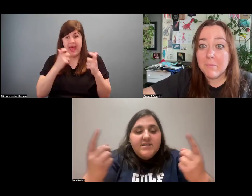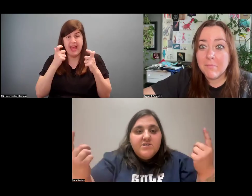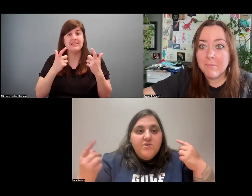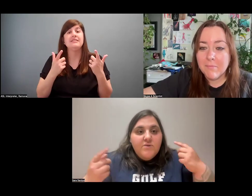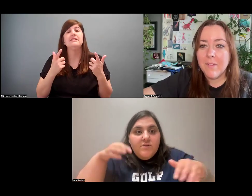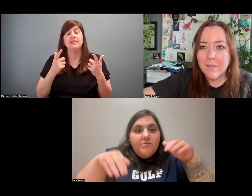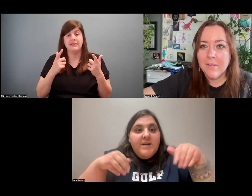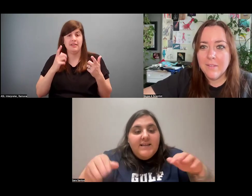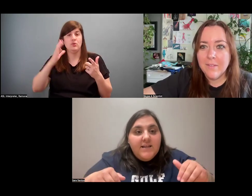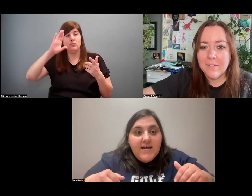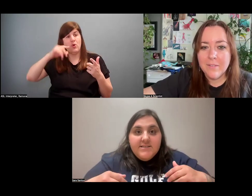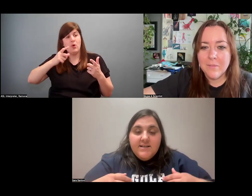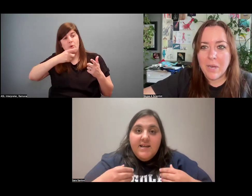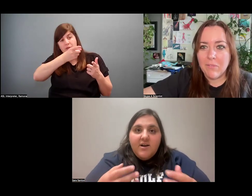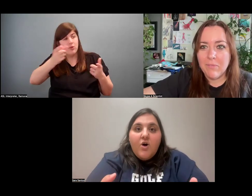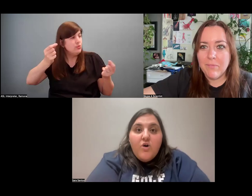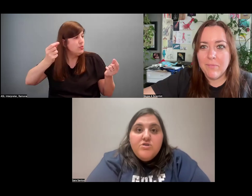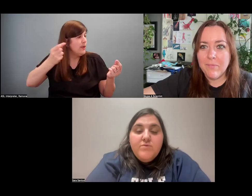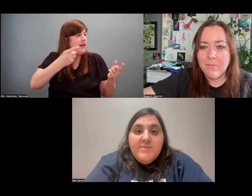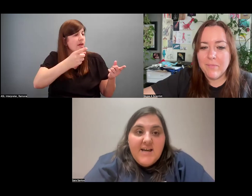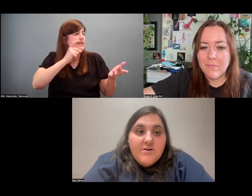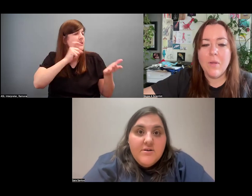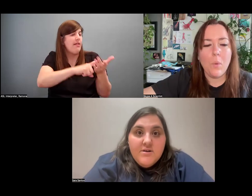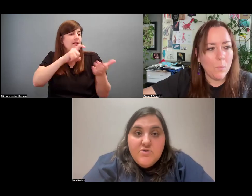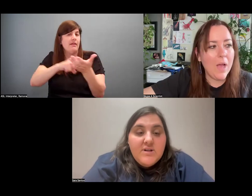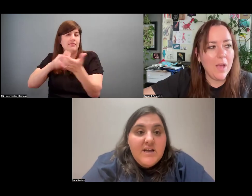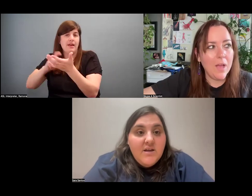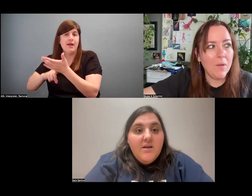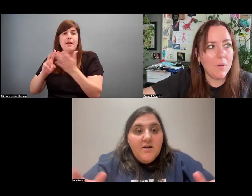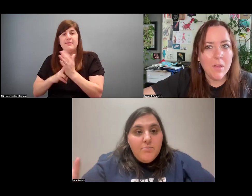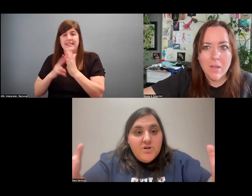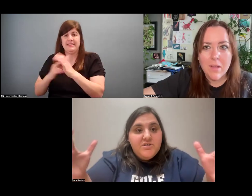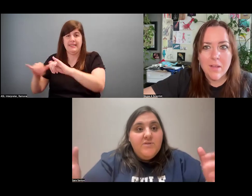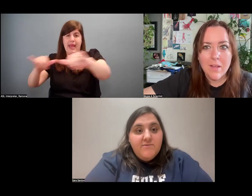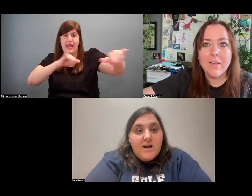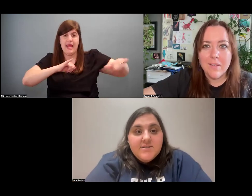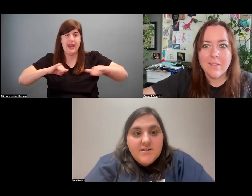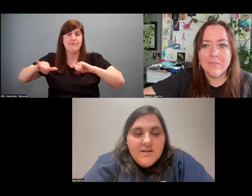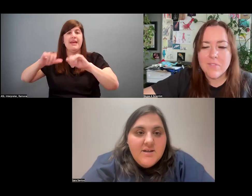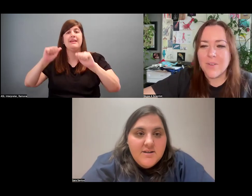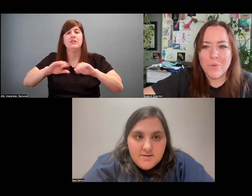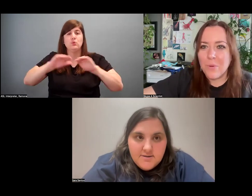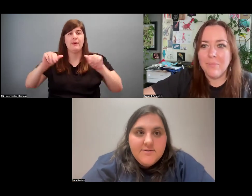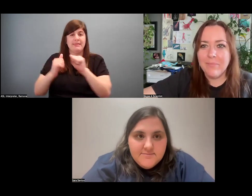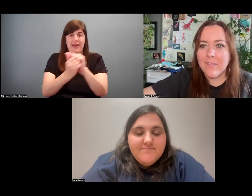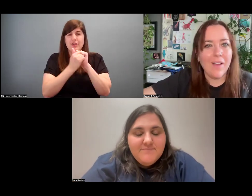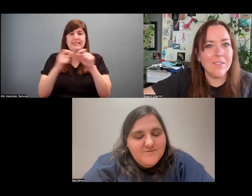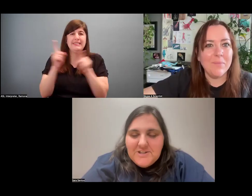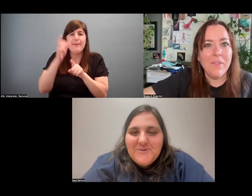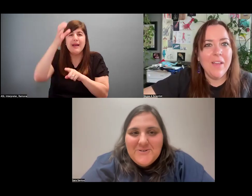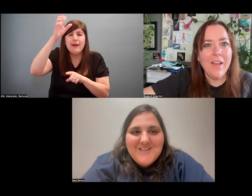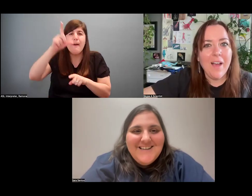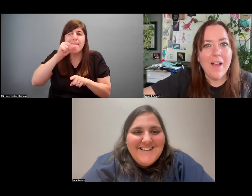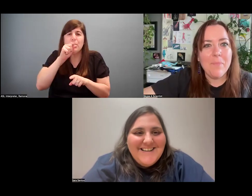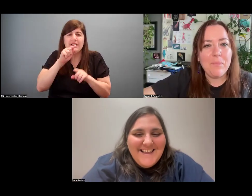everyone else is doing when they're beating their legs, and they could all swim together, sort of like birds do in flocks. So cool.